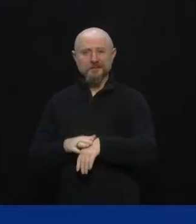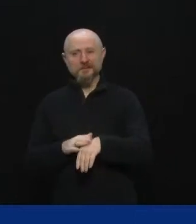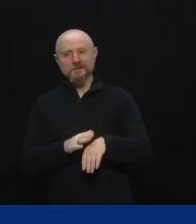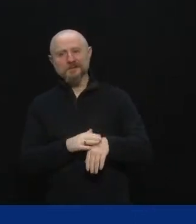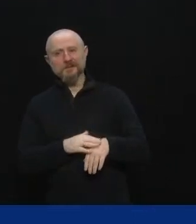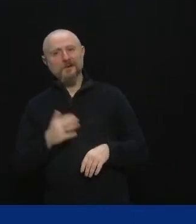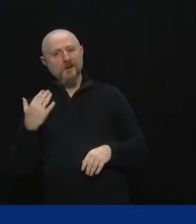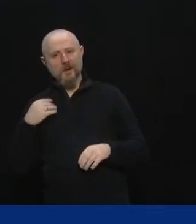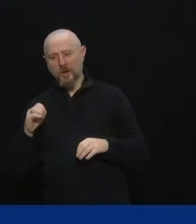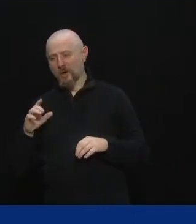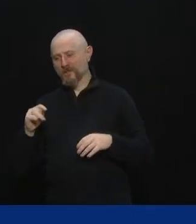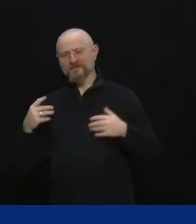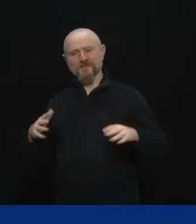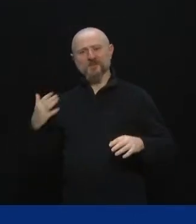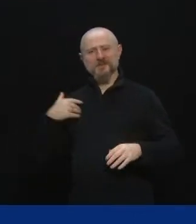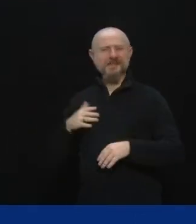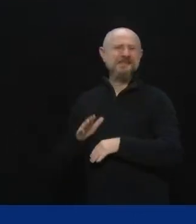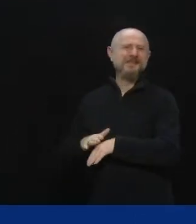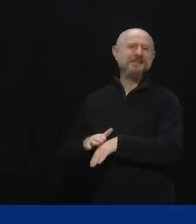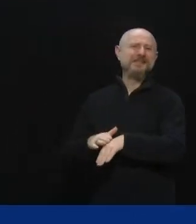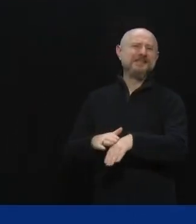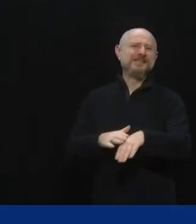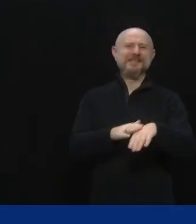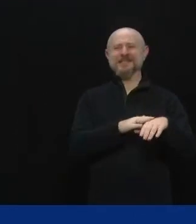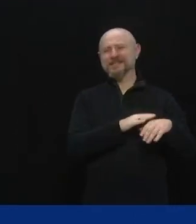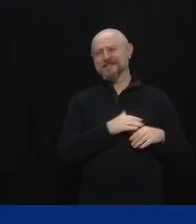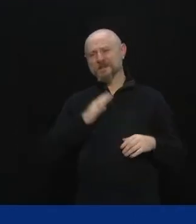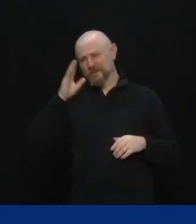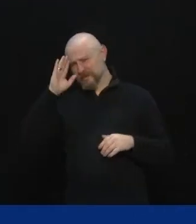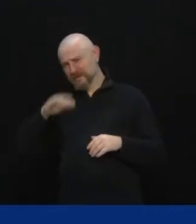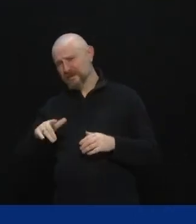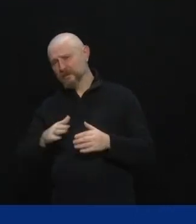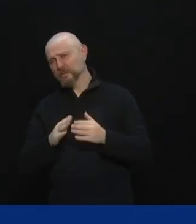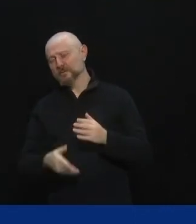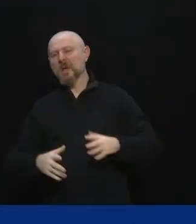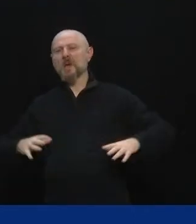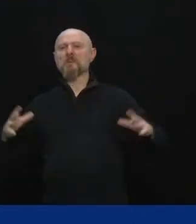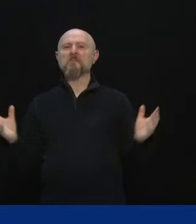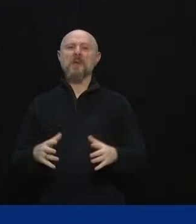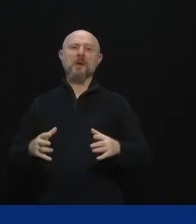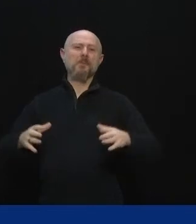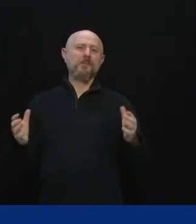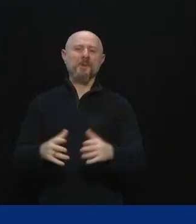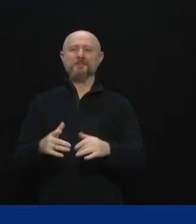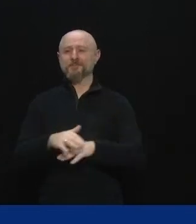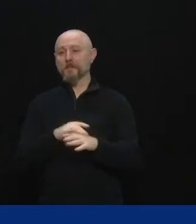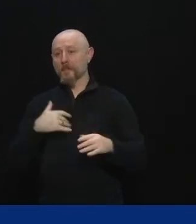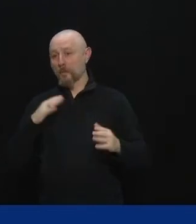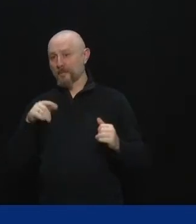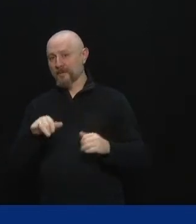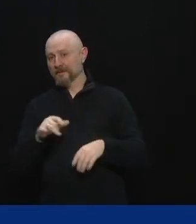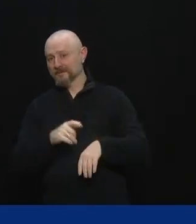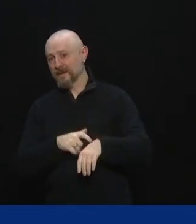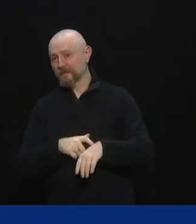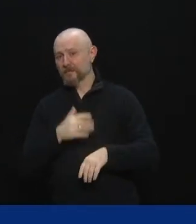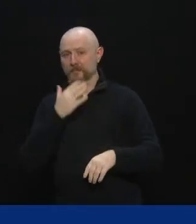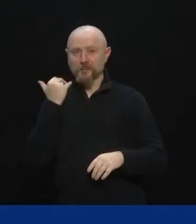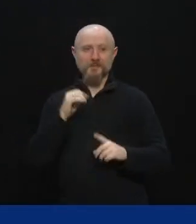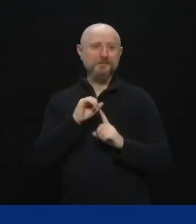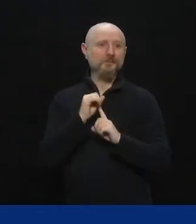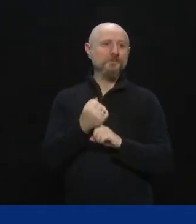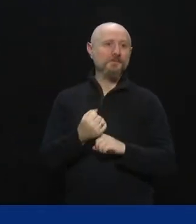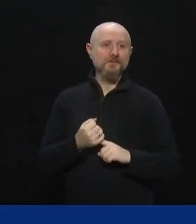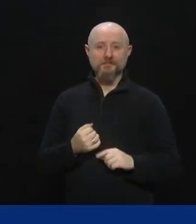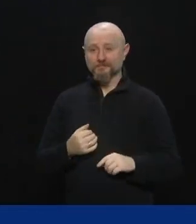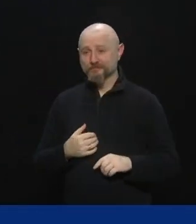I know that as a weekend that we are exposed to a lot more people getting together. So I hope we're in a better place by then. And based on